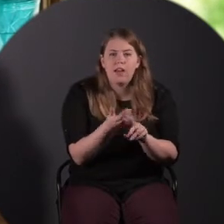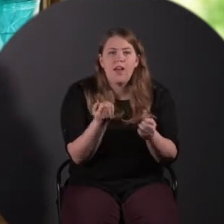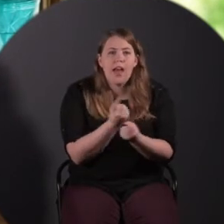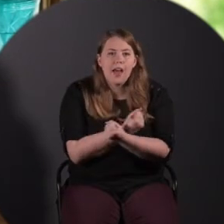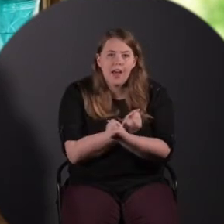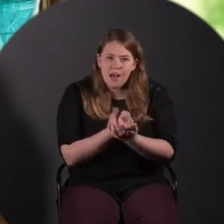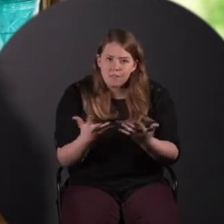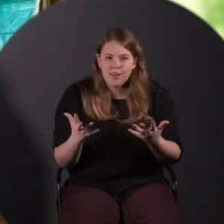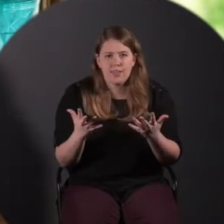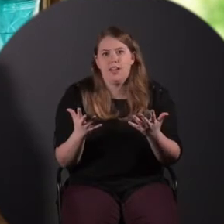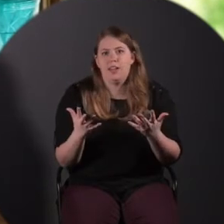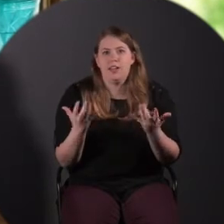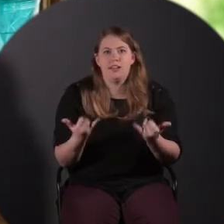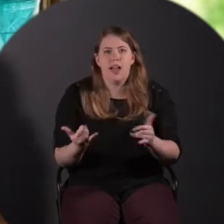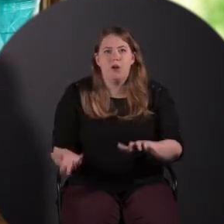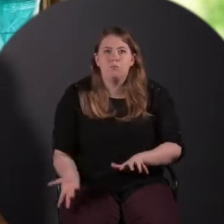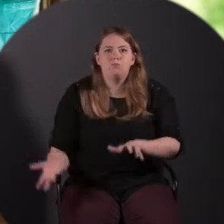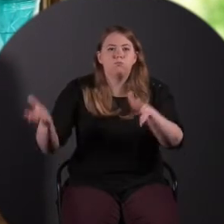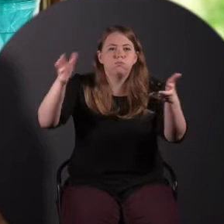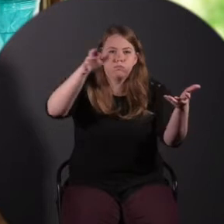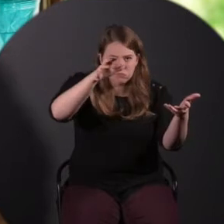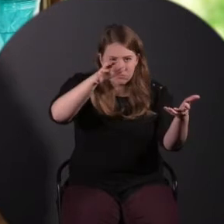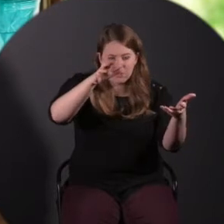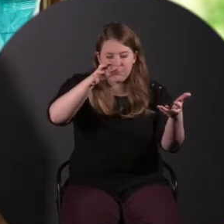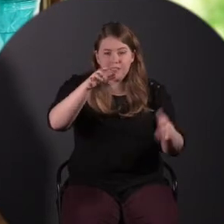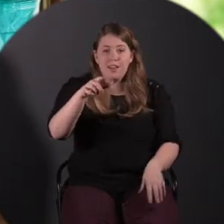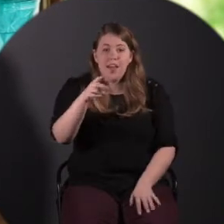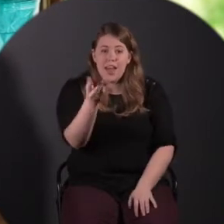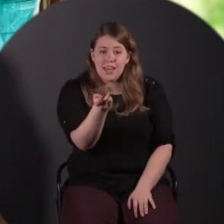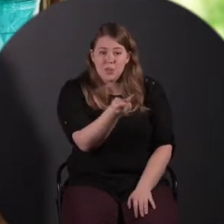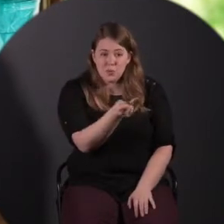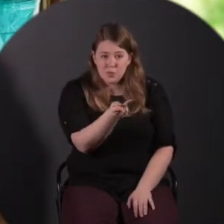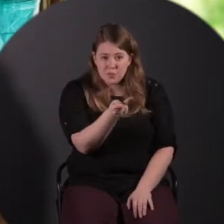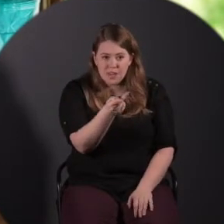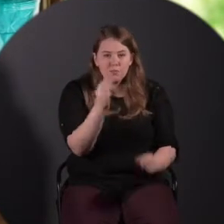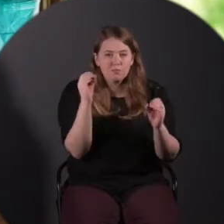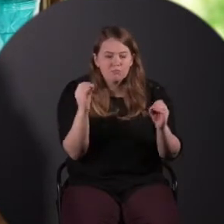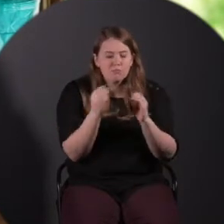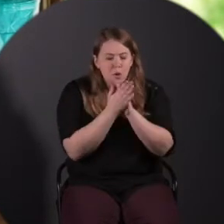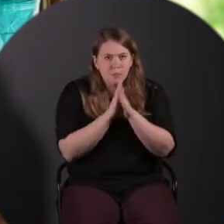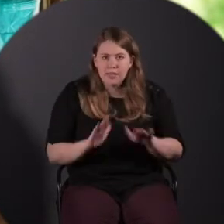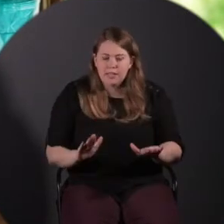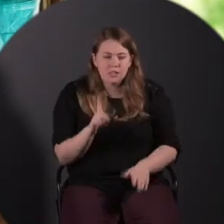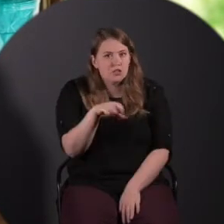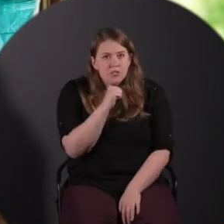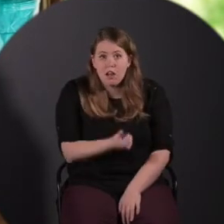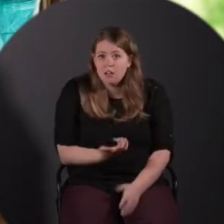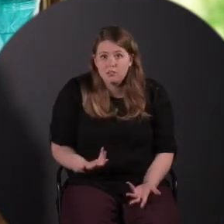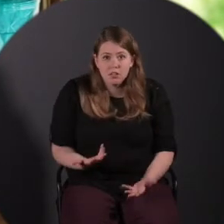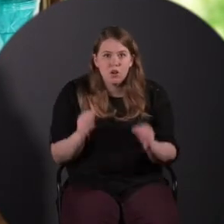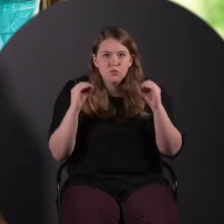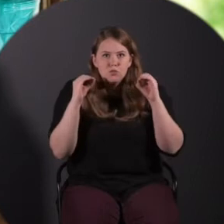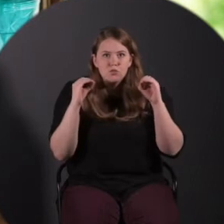lives has been uprooted and shifted, and they're not in a place where they should have any peace or any stability.